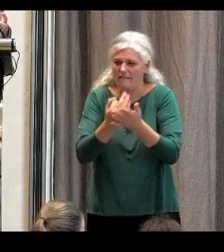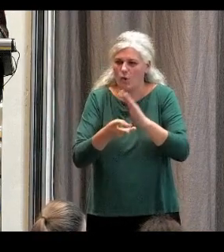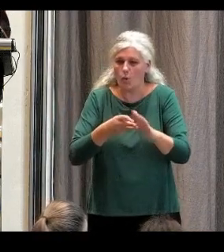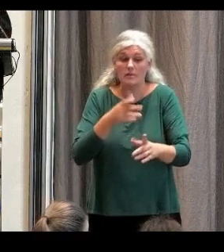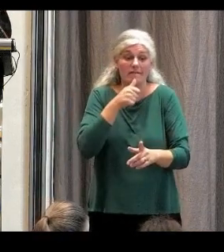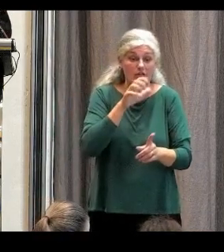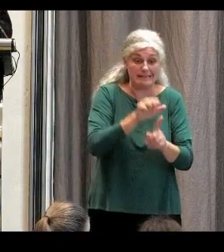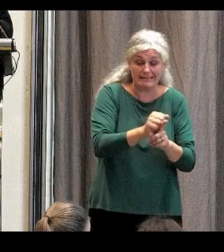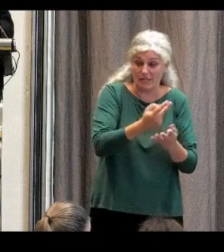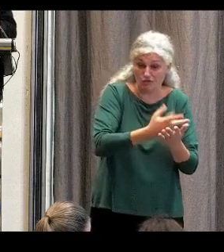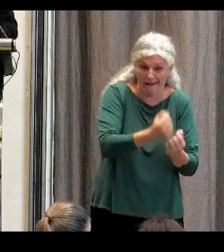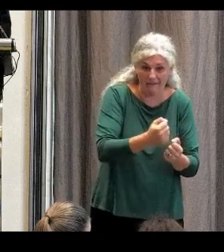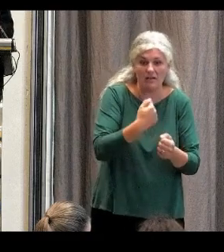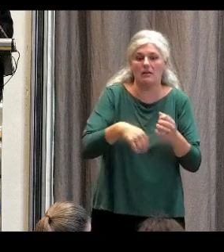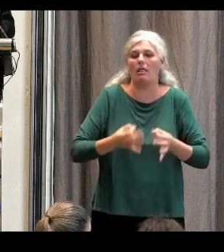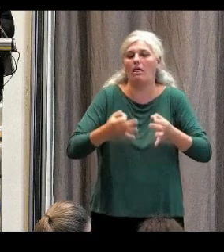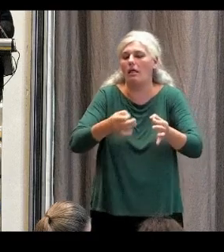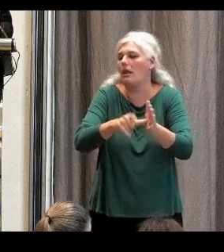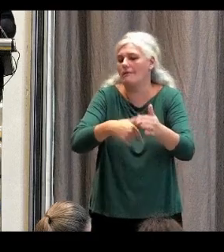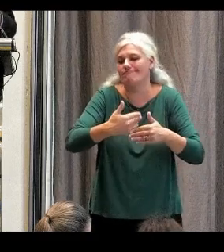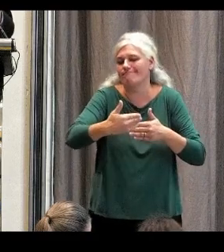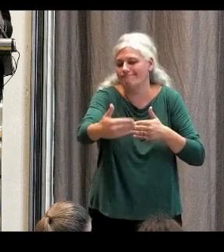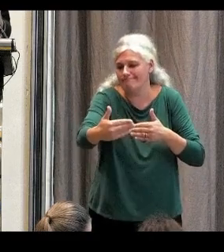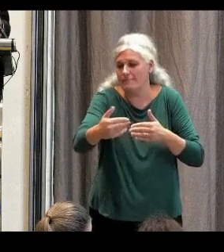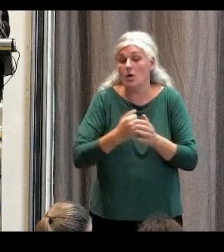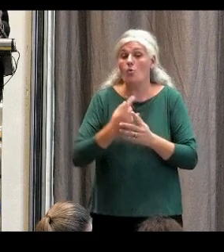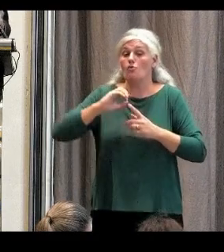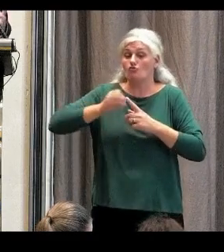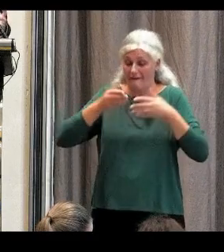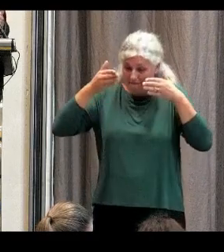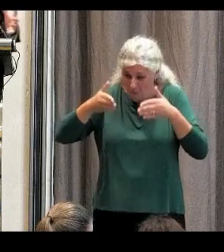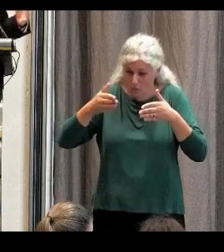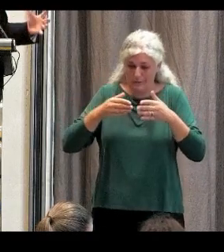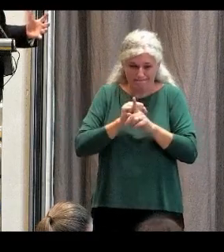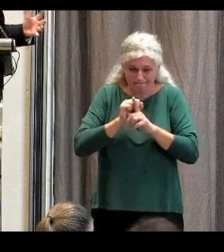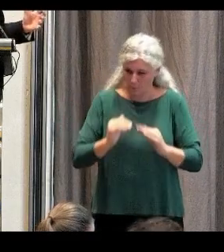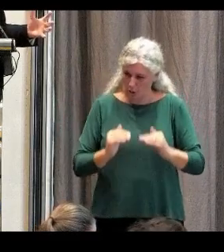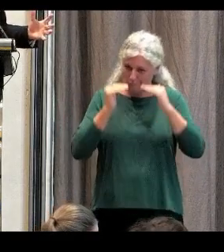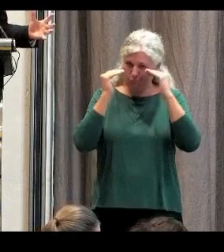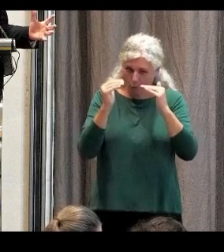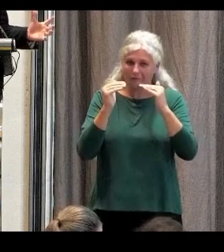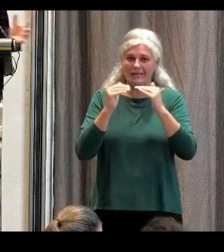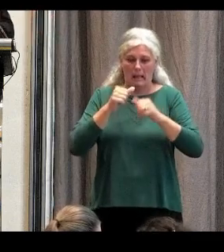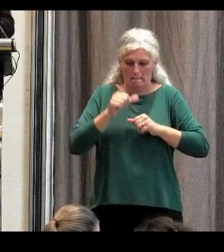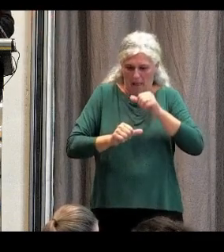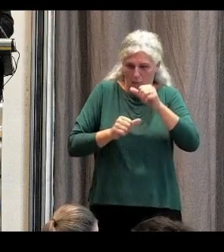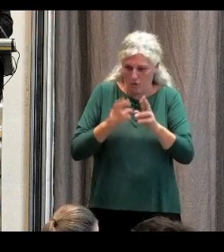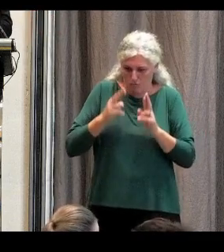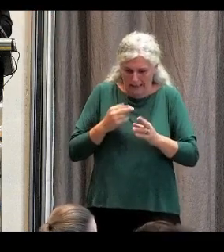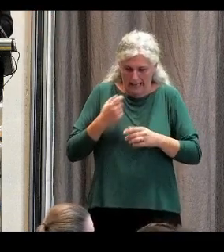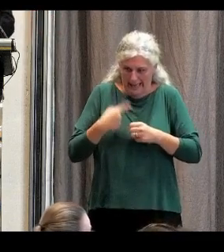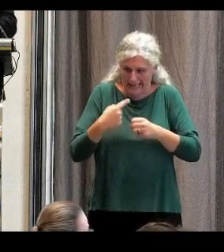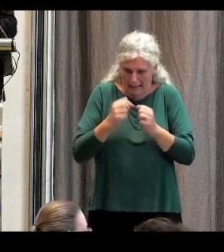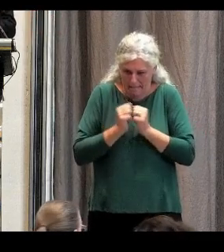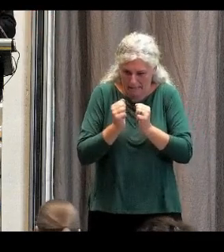their first seizure and get things right. But we're increasingly focusing on getting this end of the patient pathway right, as well as focusing